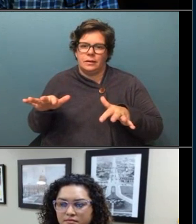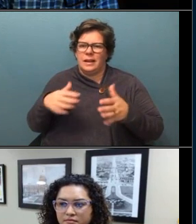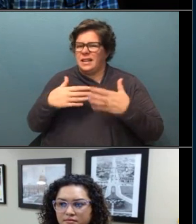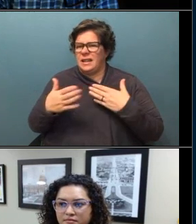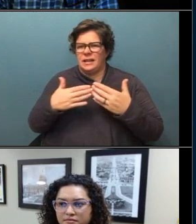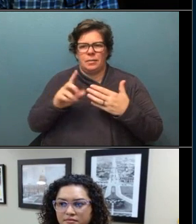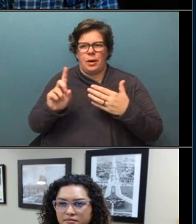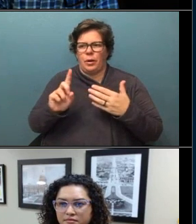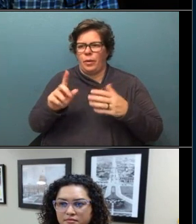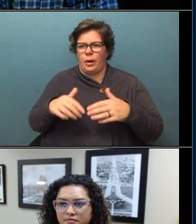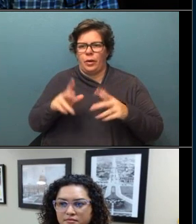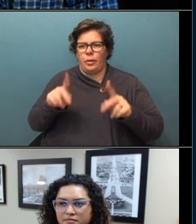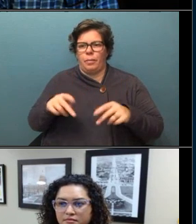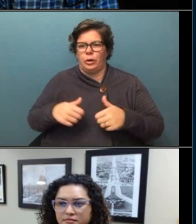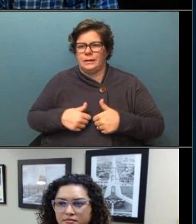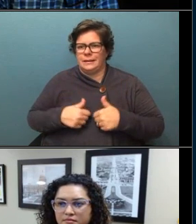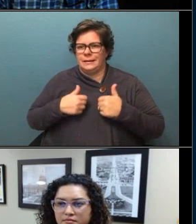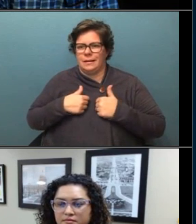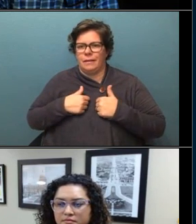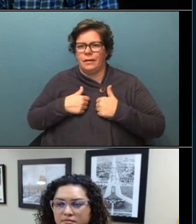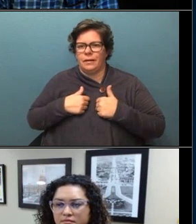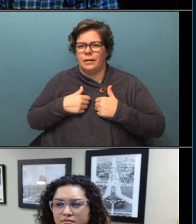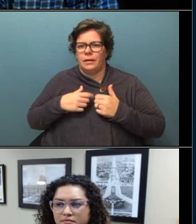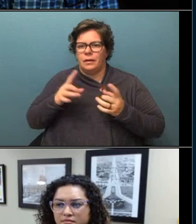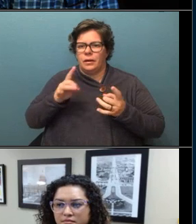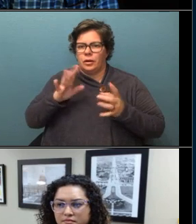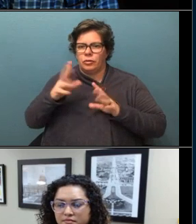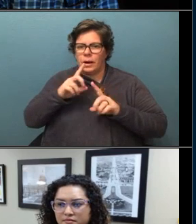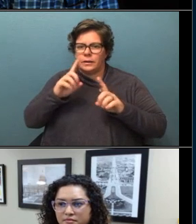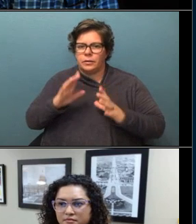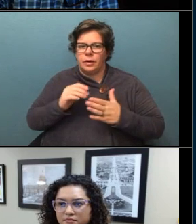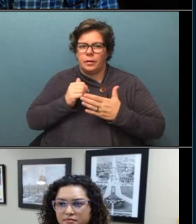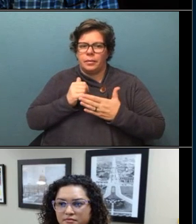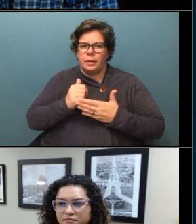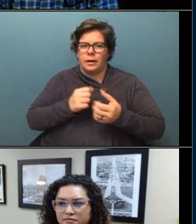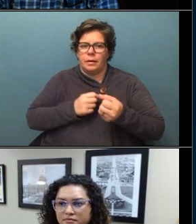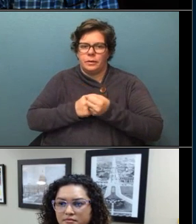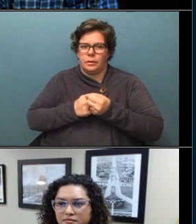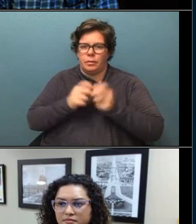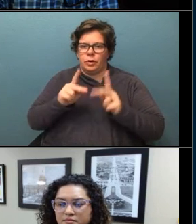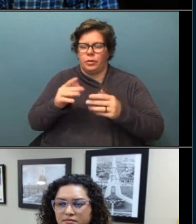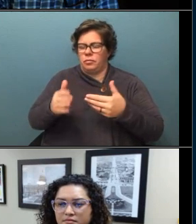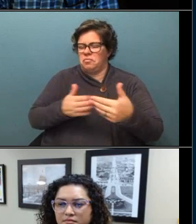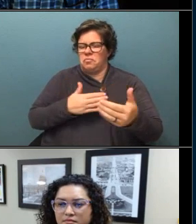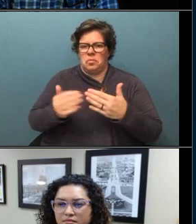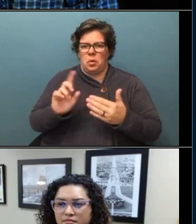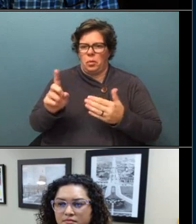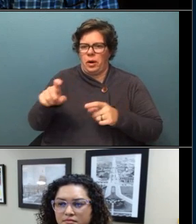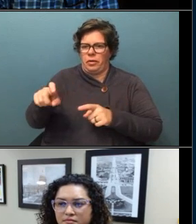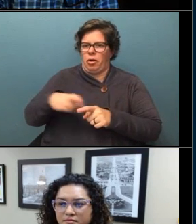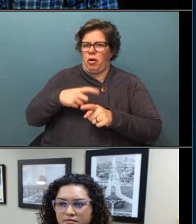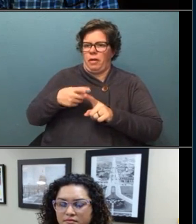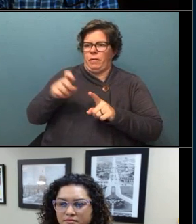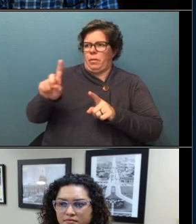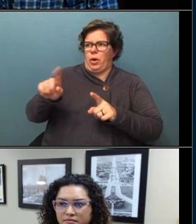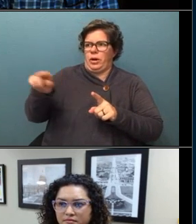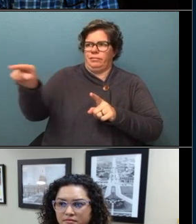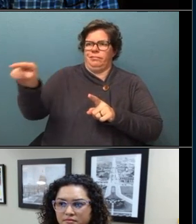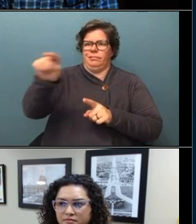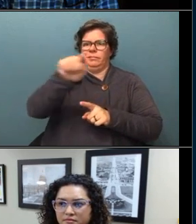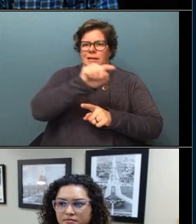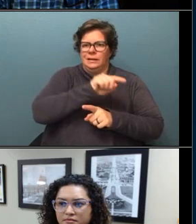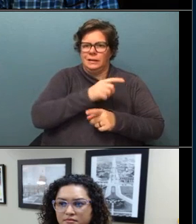where the person's living. You know, crisis responders can help support that person regardless of where they're calling from. You know, if